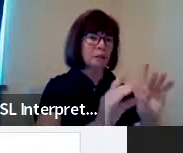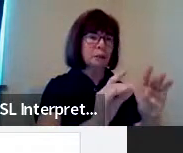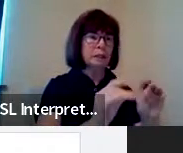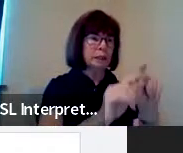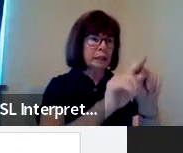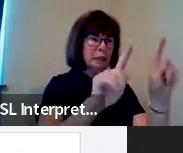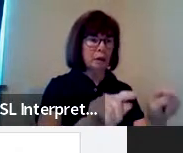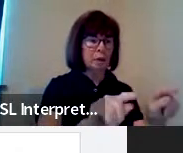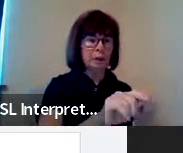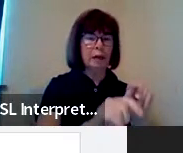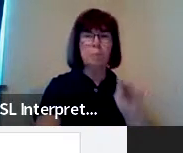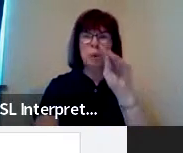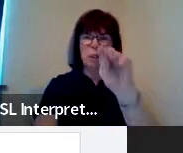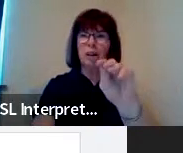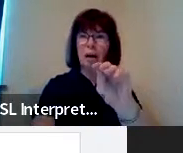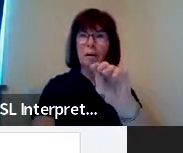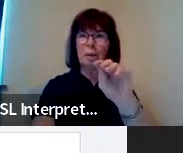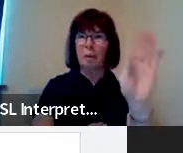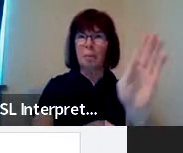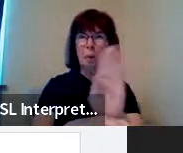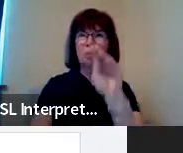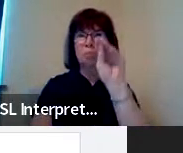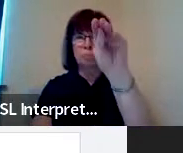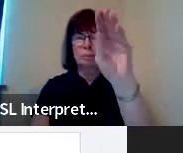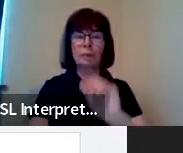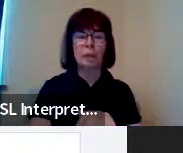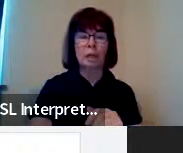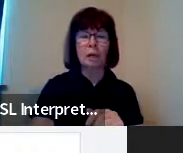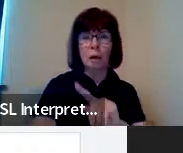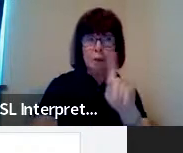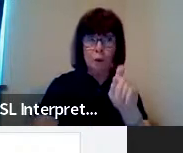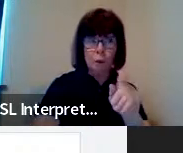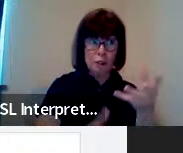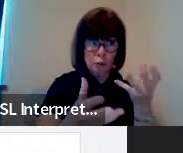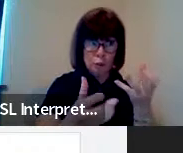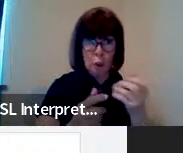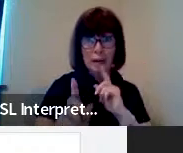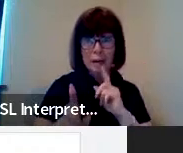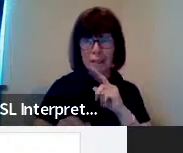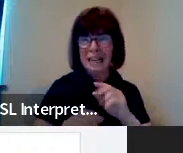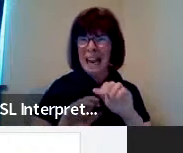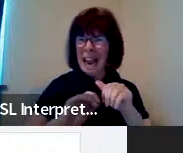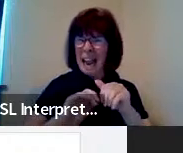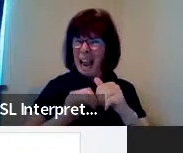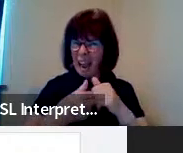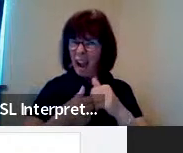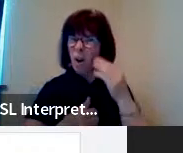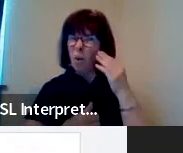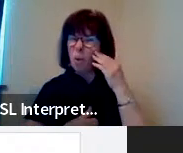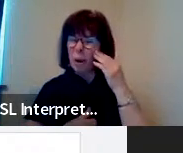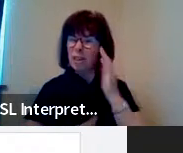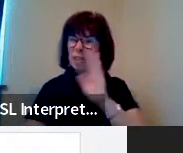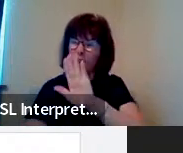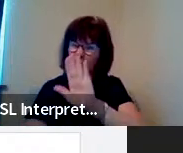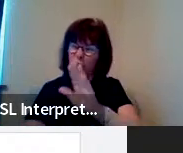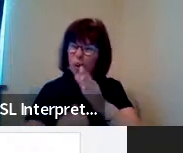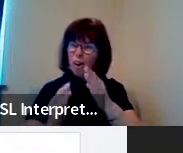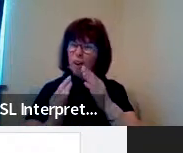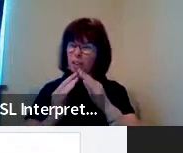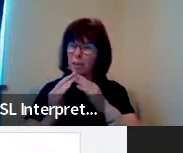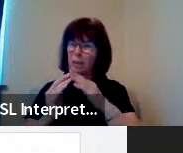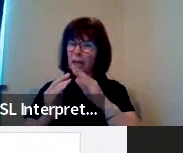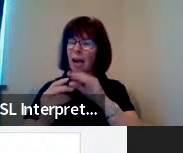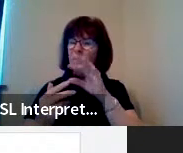again, sort of the questions that we'd love to get some answers to are, how aware is your community of COVID treatment